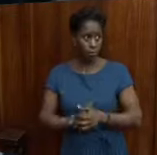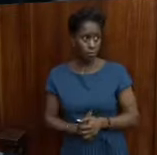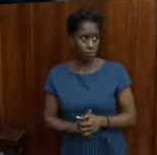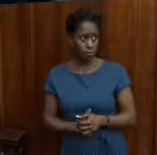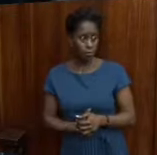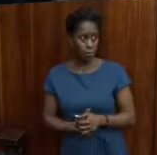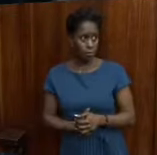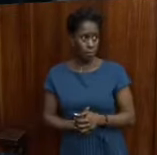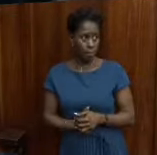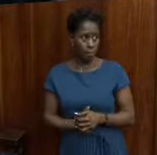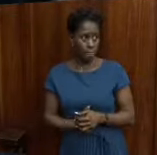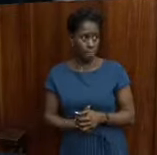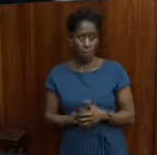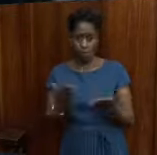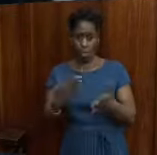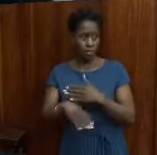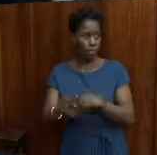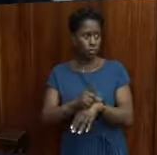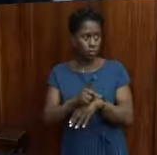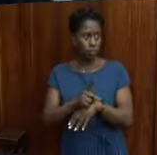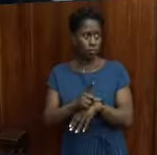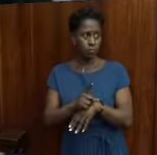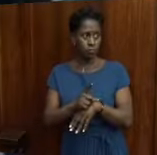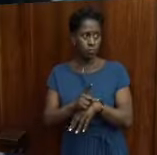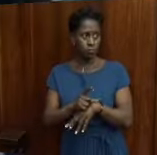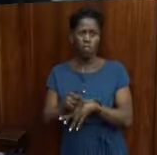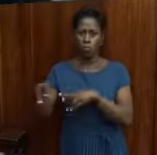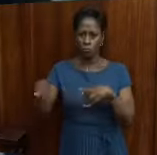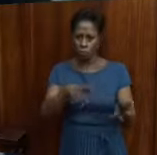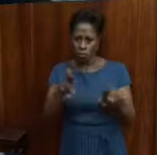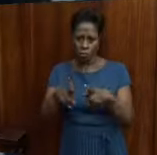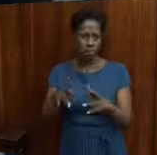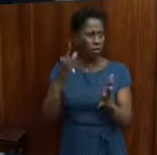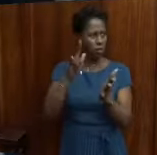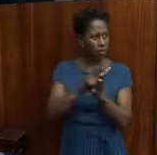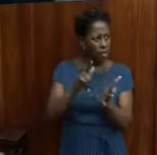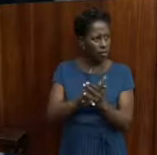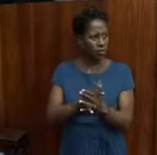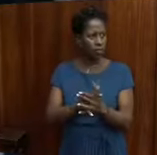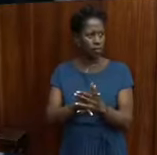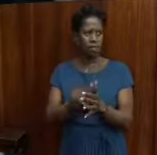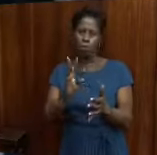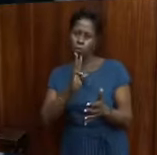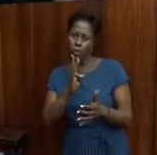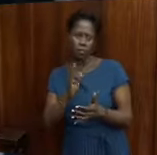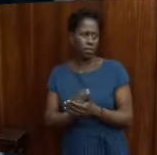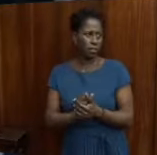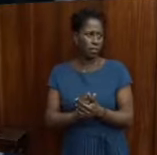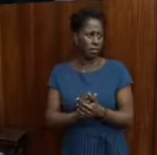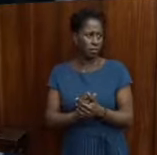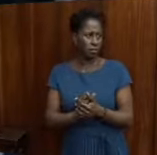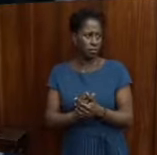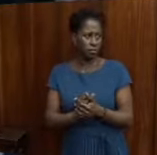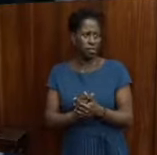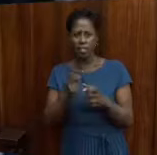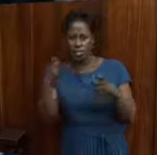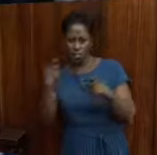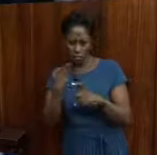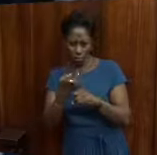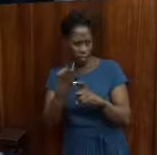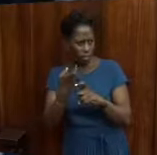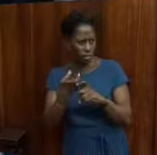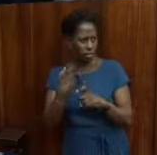Lucia's infrastructure in roads, air and seaports, water supply, sanitation, energy